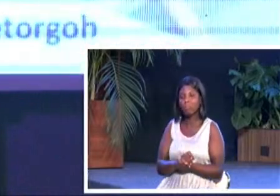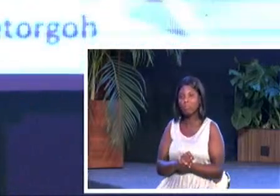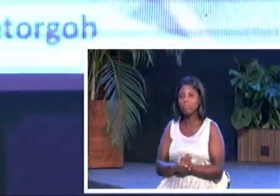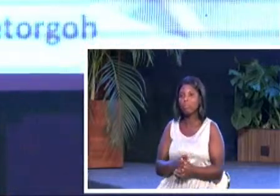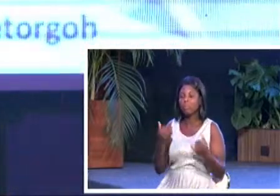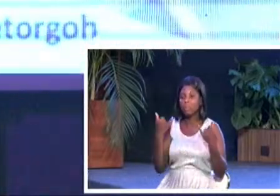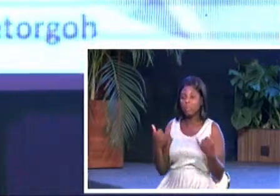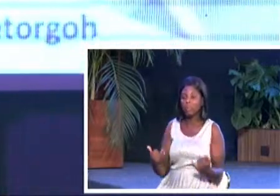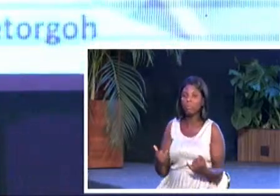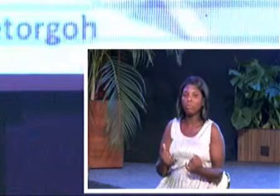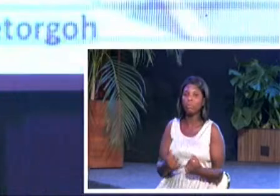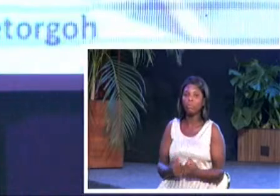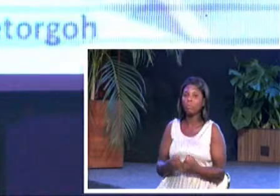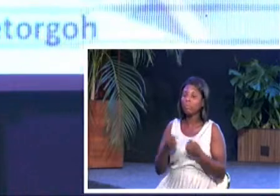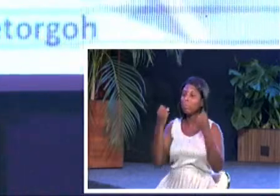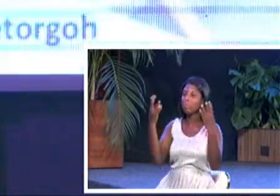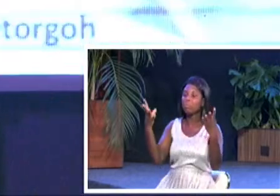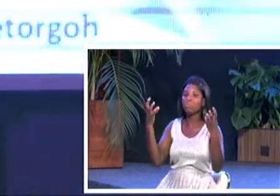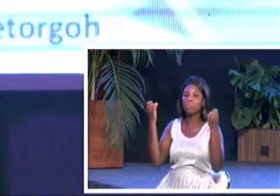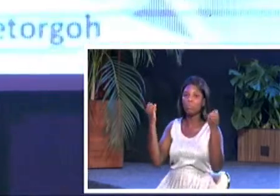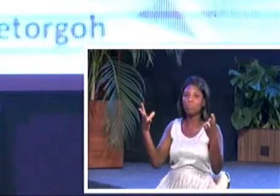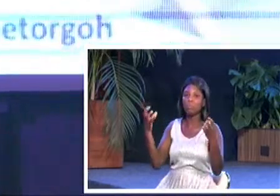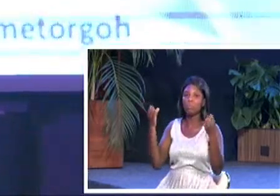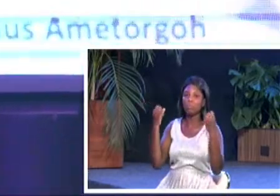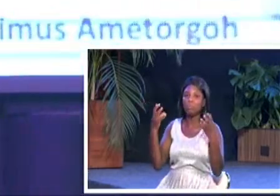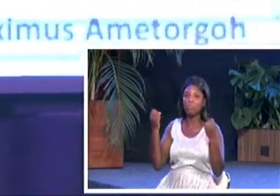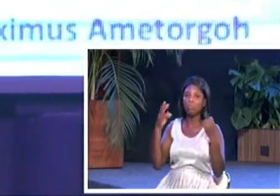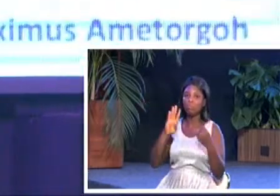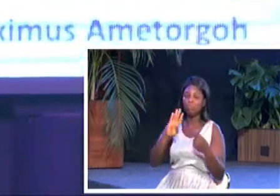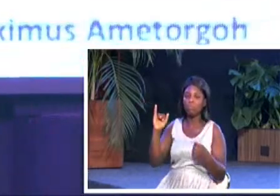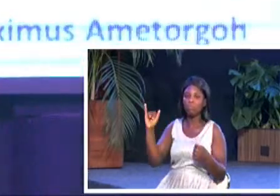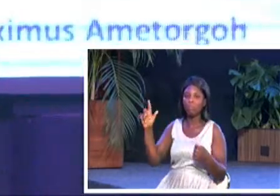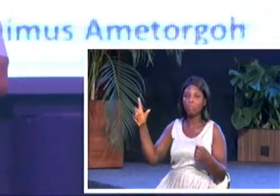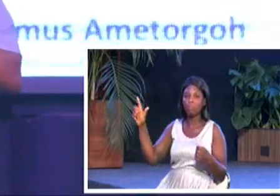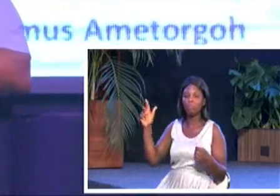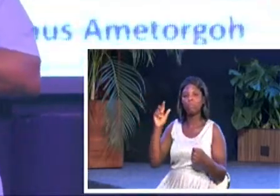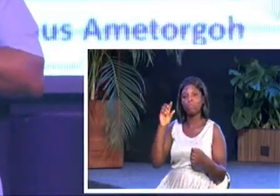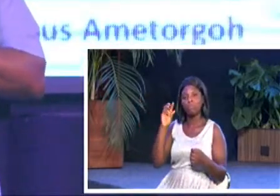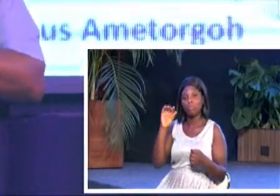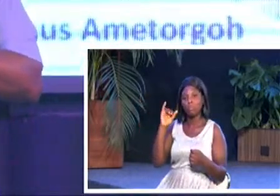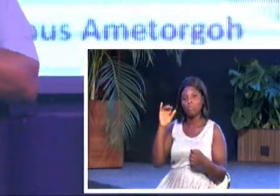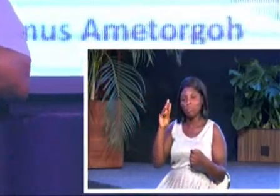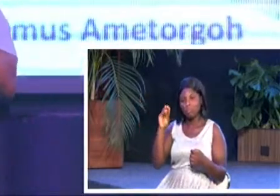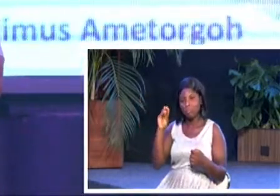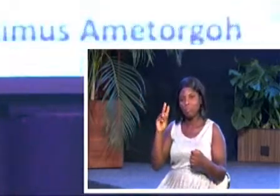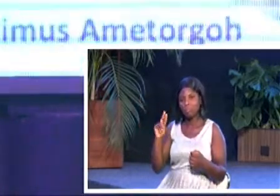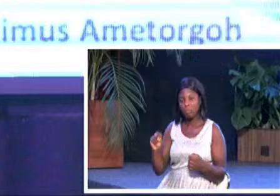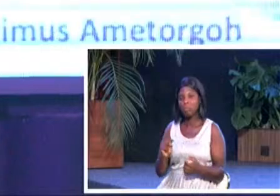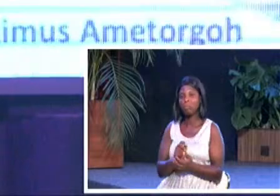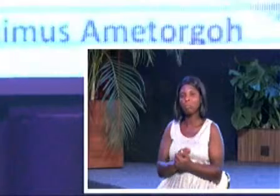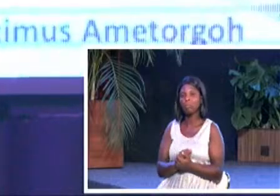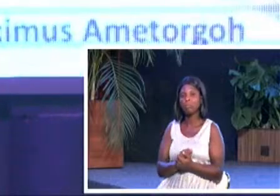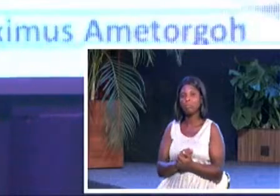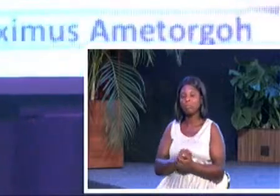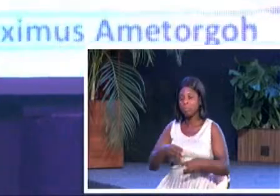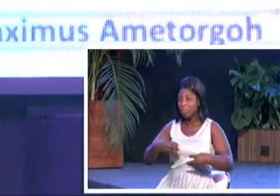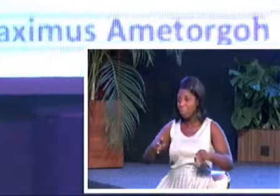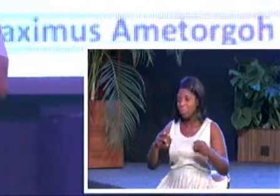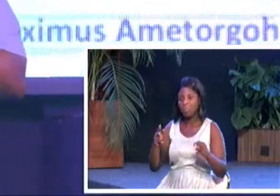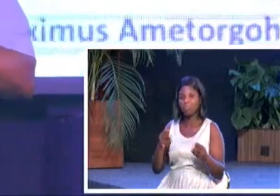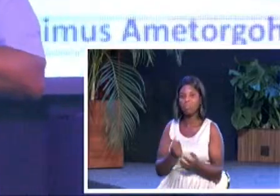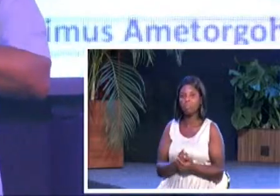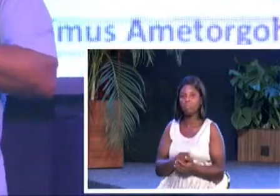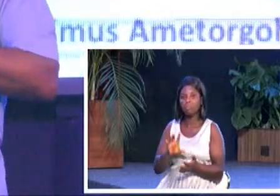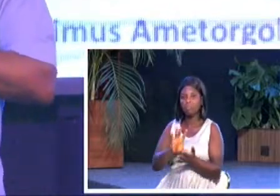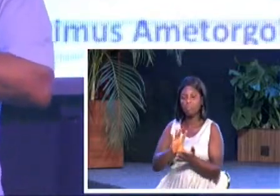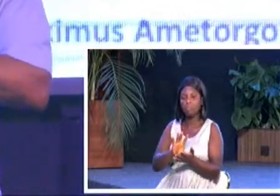billions of people or billions of apps have been developed on that platform. So you're looking at market researchers,